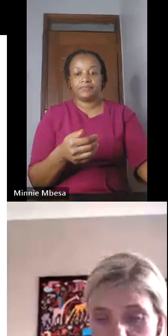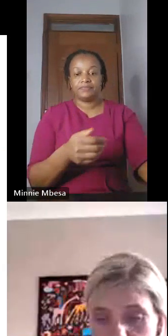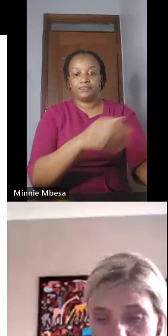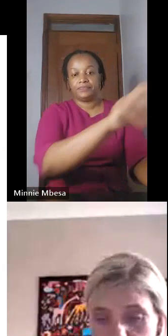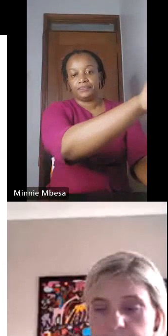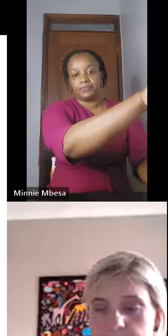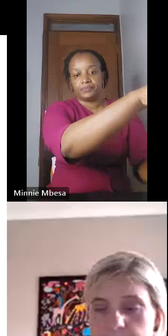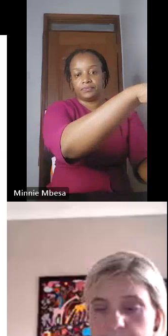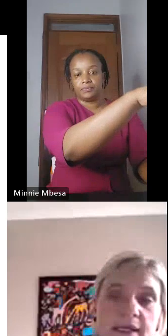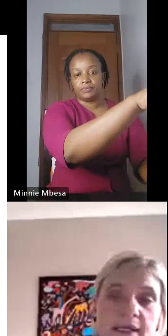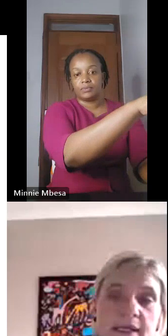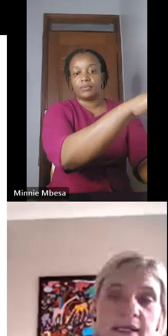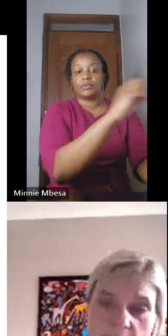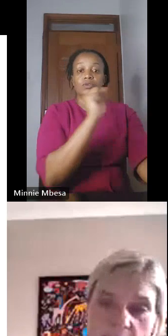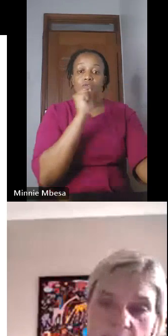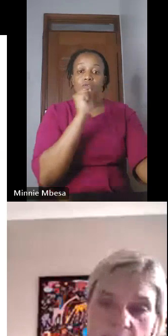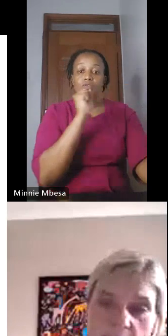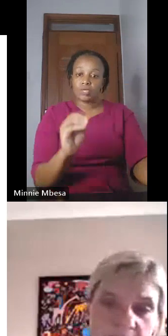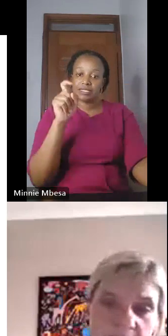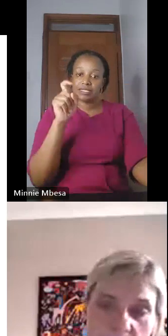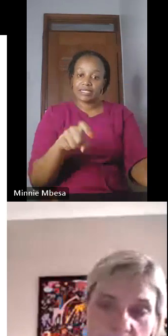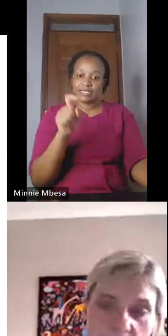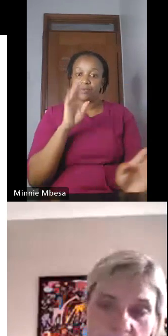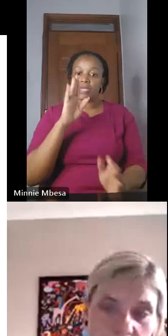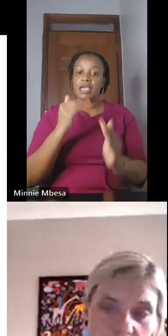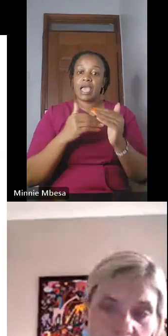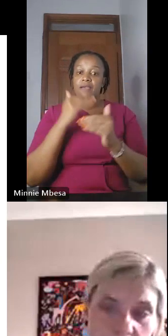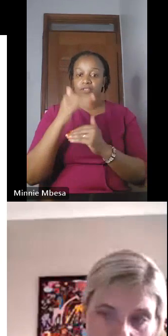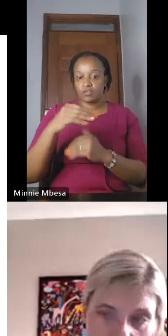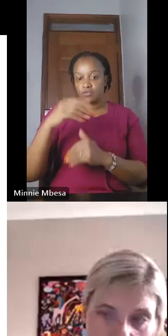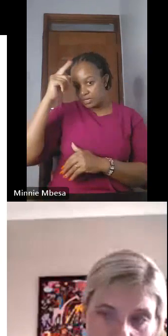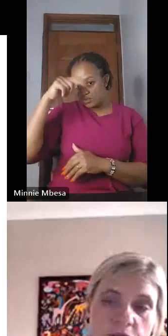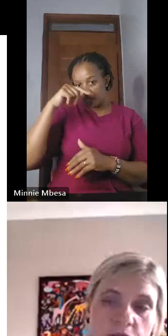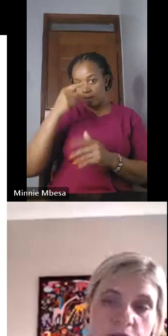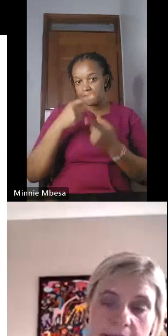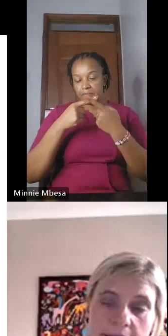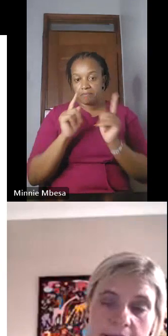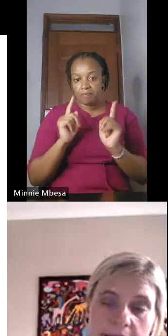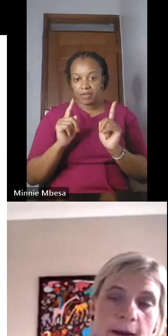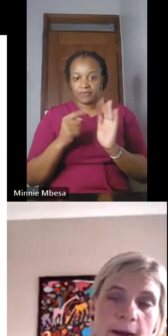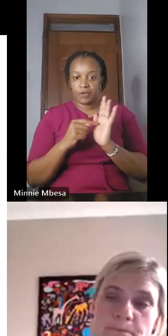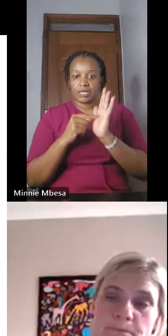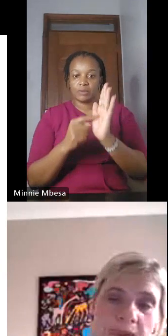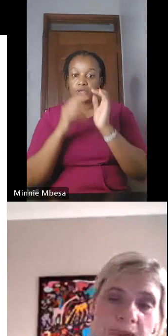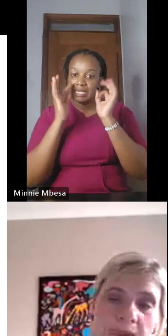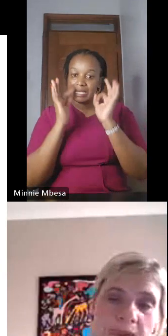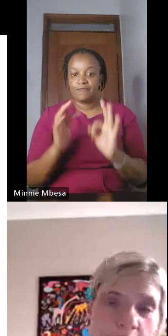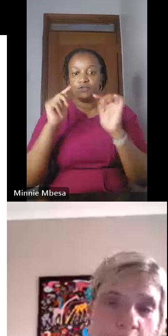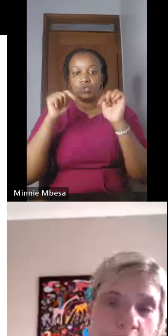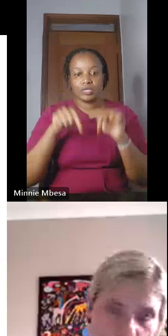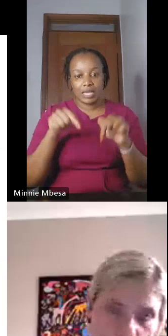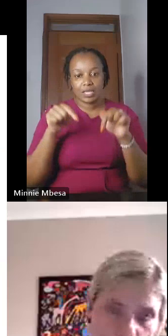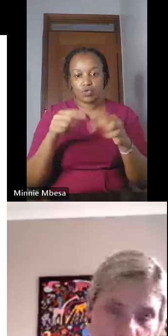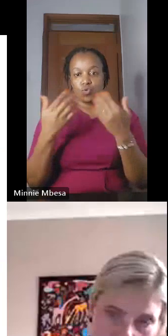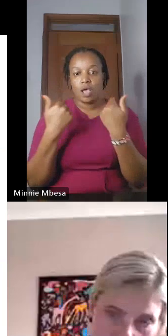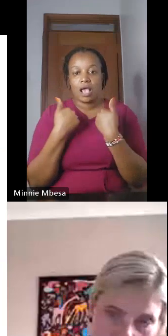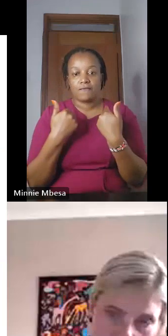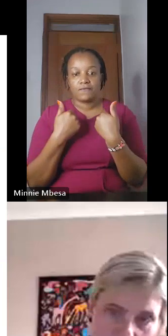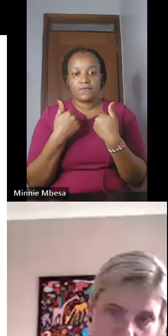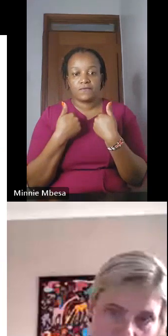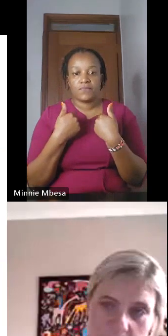after you've Yeah. graduated. But say, for example, if as at today you have 4 years